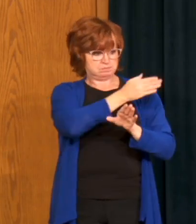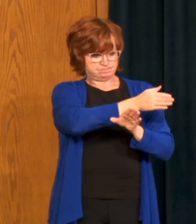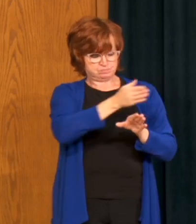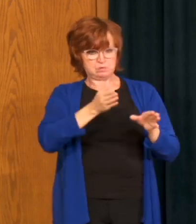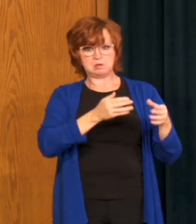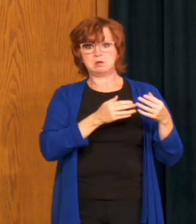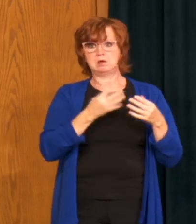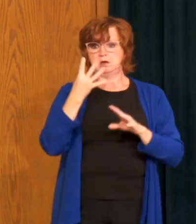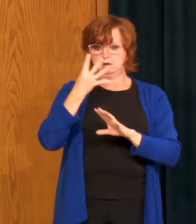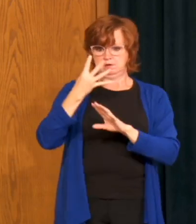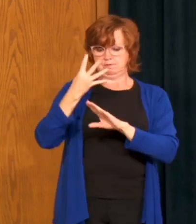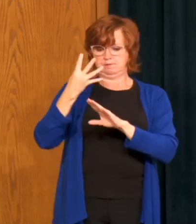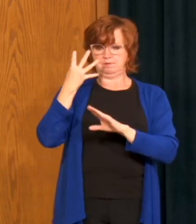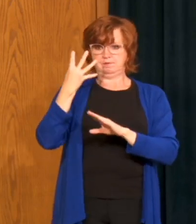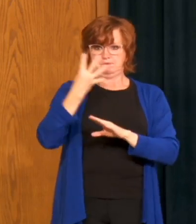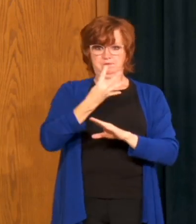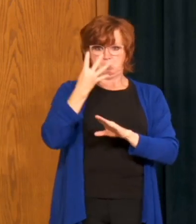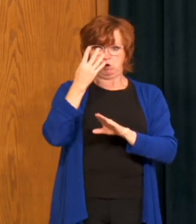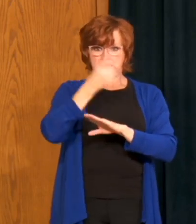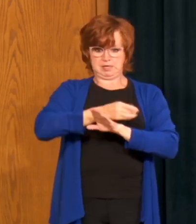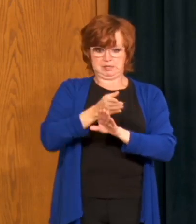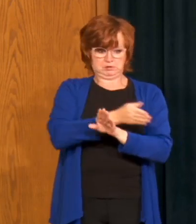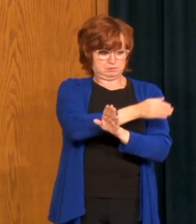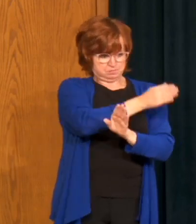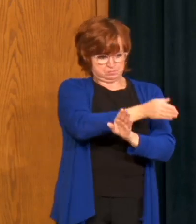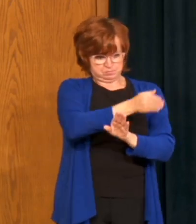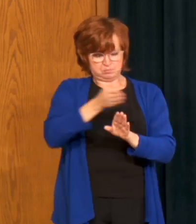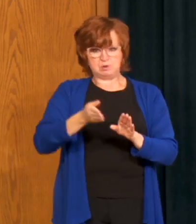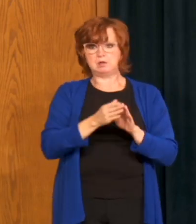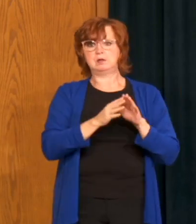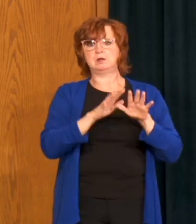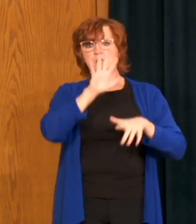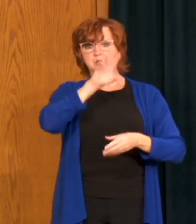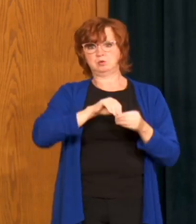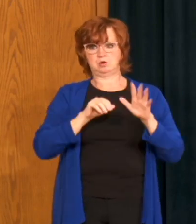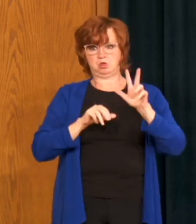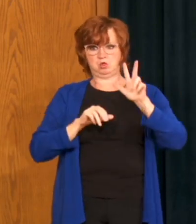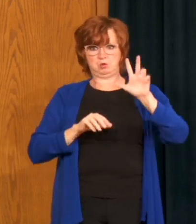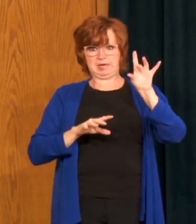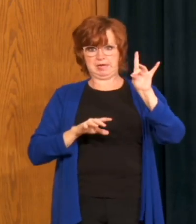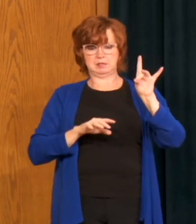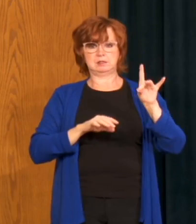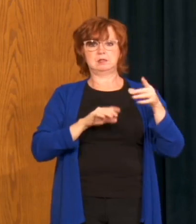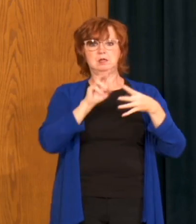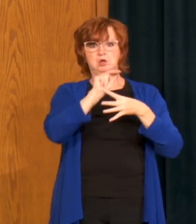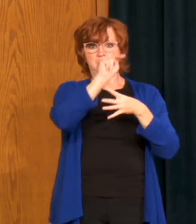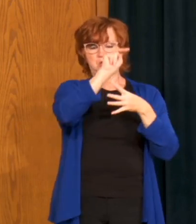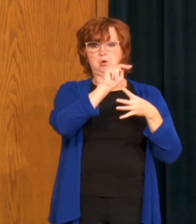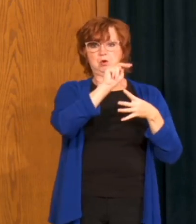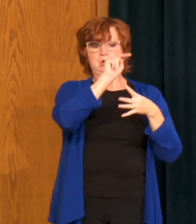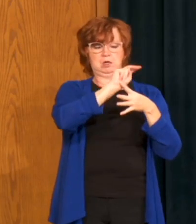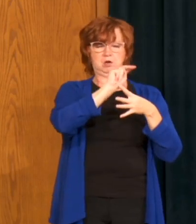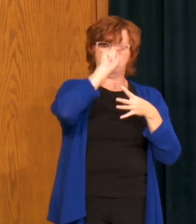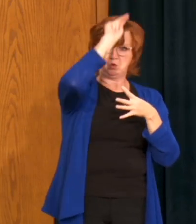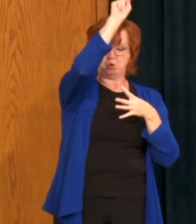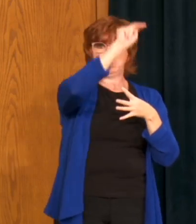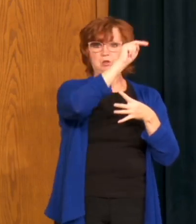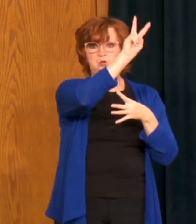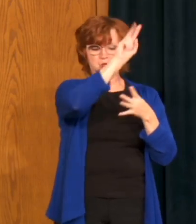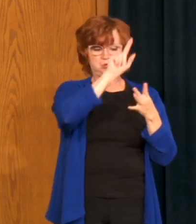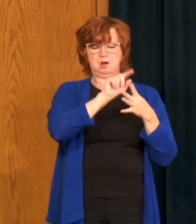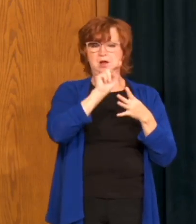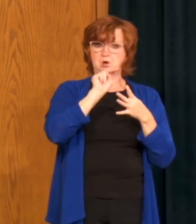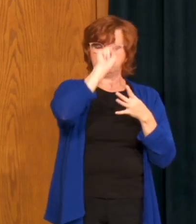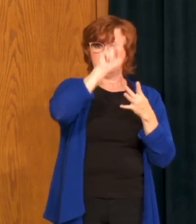4 days have had 38 new cases reported, 2 in the far north, 2 in the north, 15 in the central part of Saskatchewan, mostly